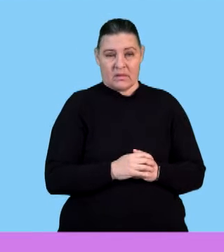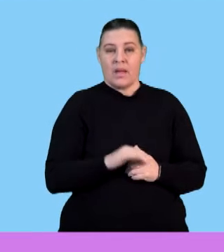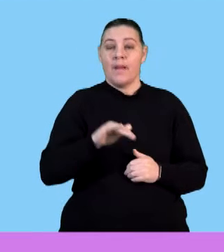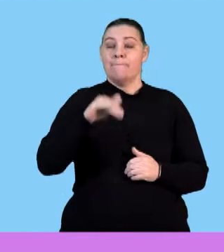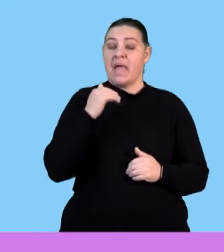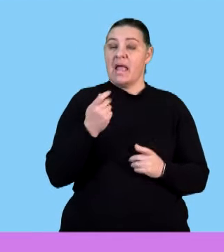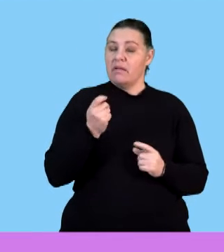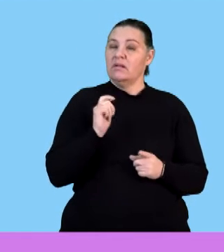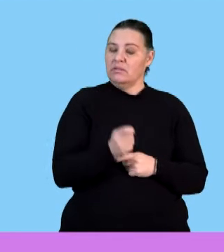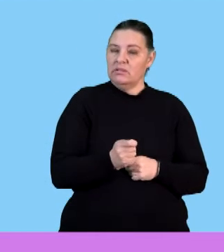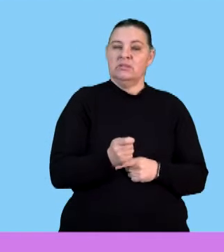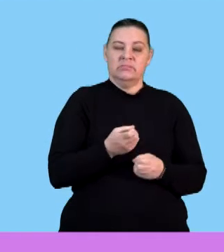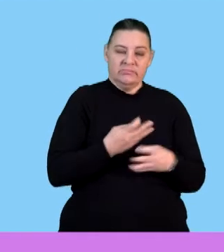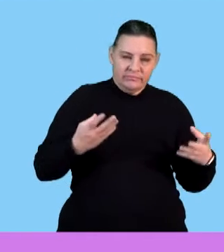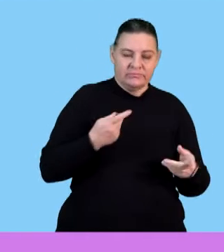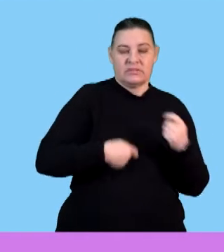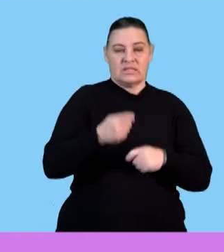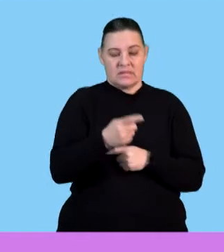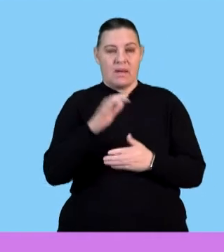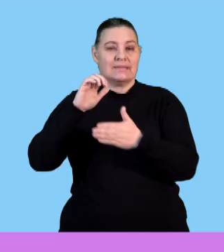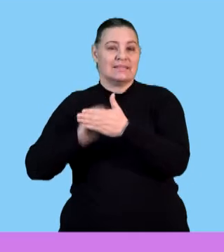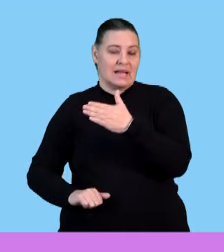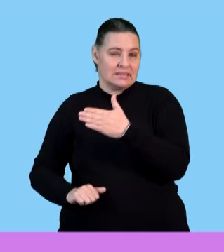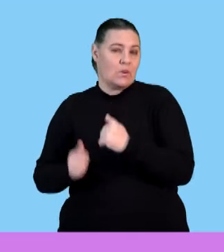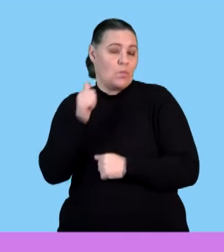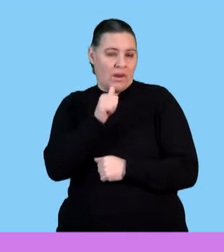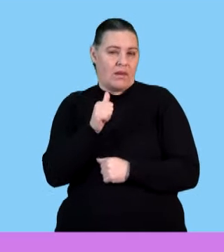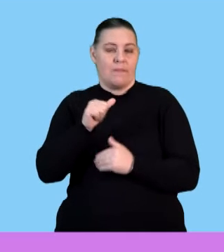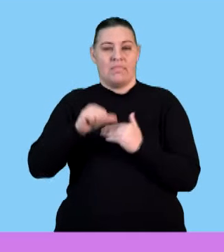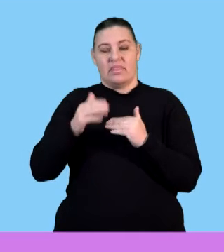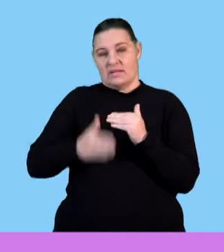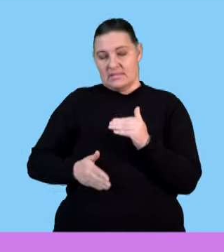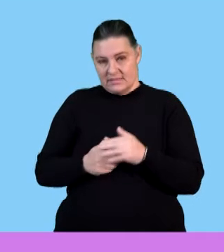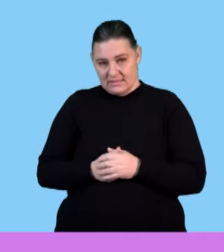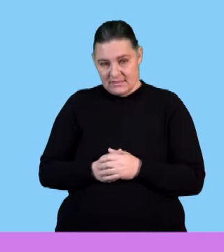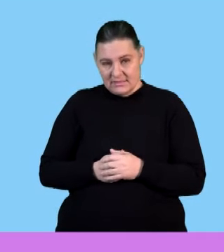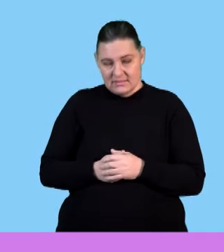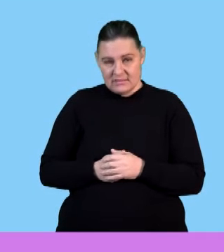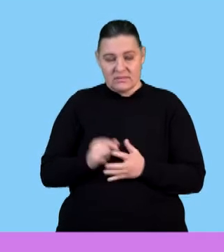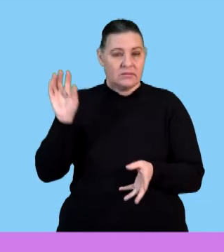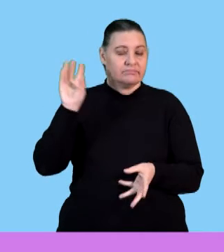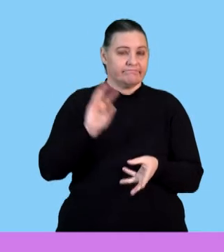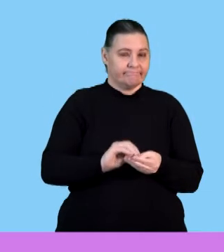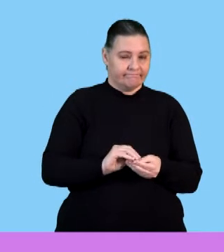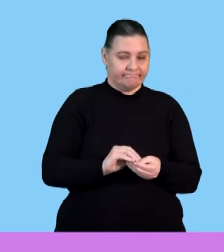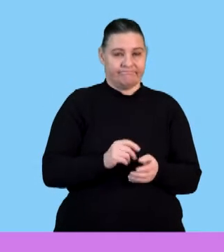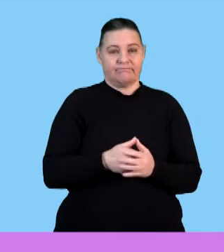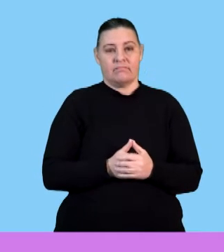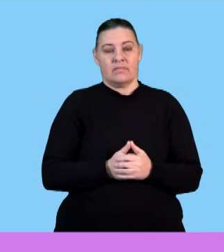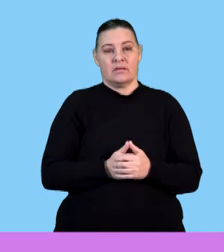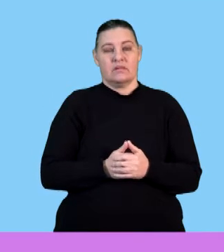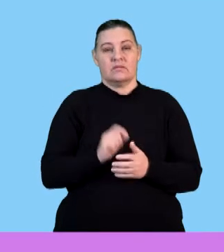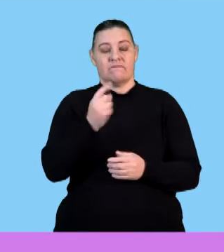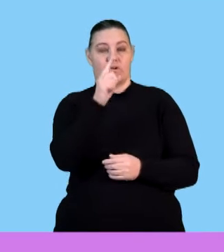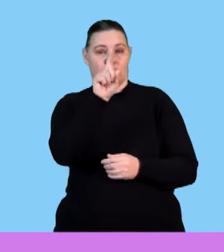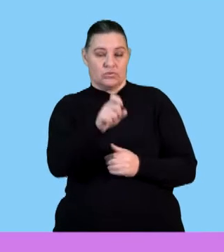bank fees are reflected on the day of the transaction, but deducted at the end of the month. All right, so we total all that at the end.